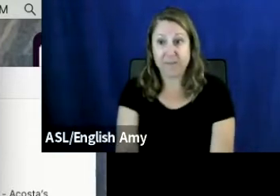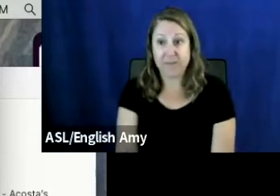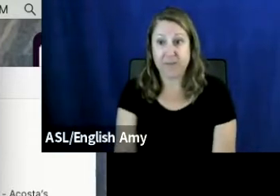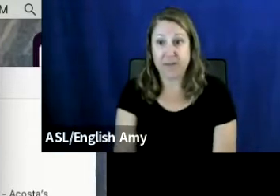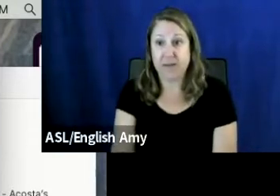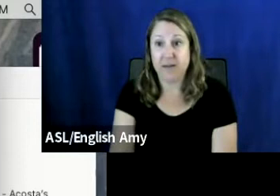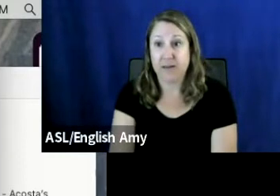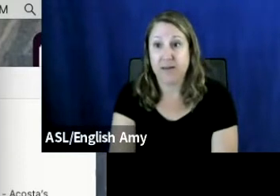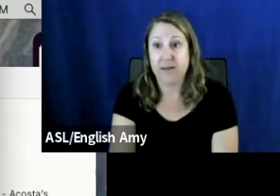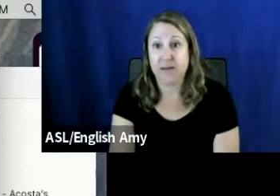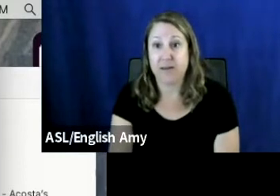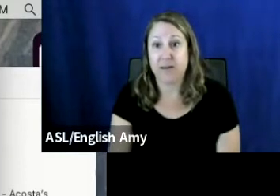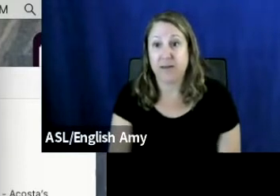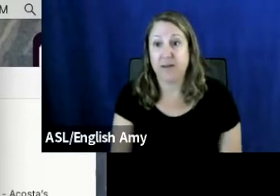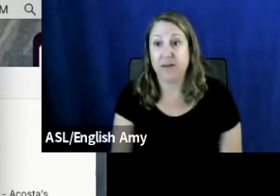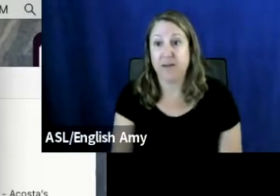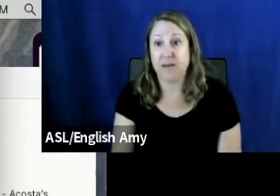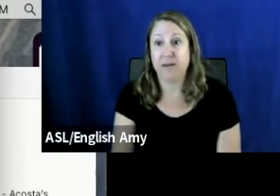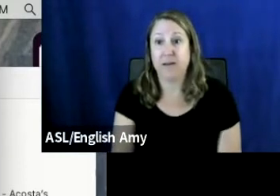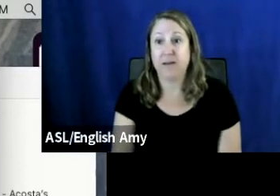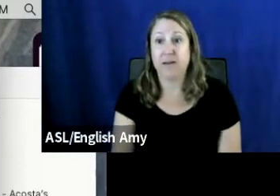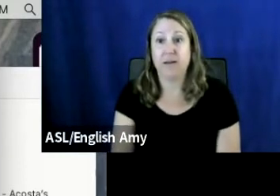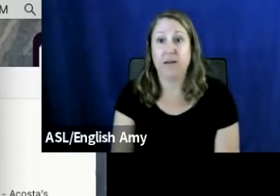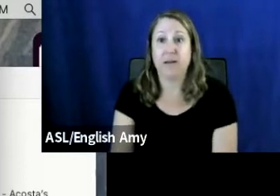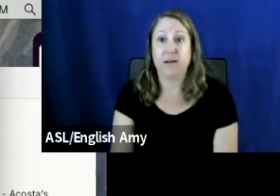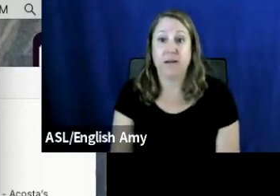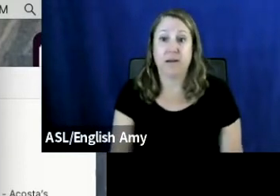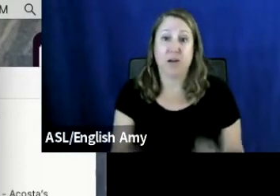And you can raise hands or you can offer as you need.